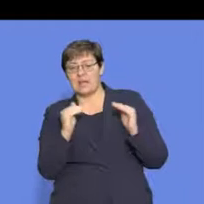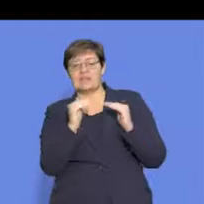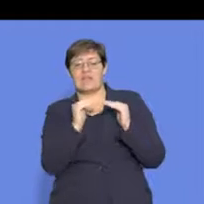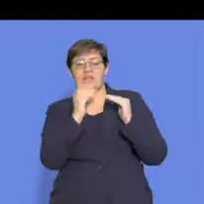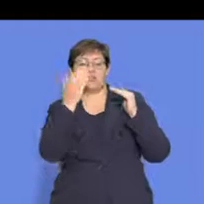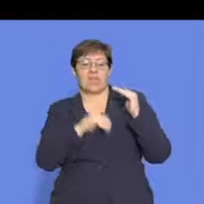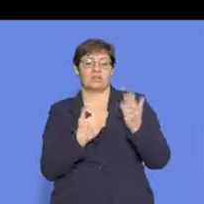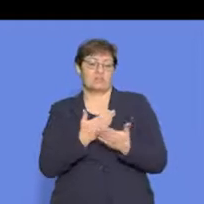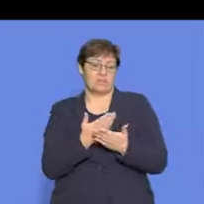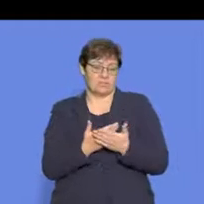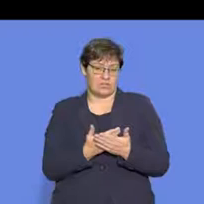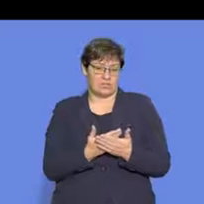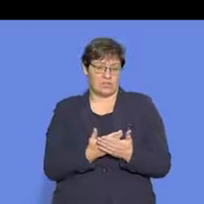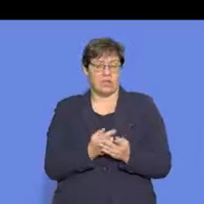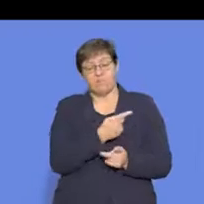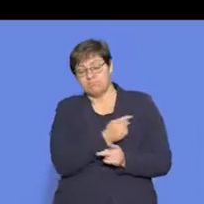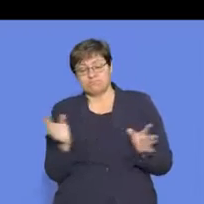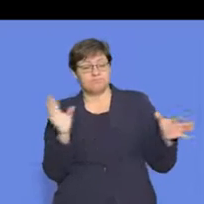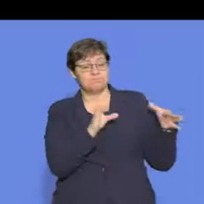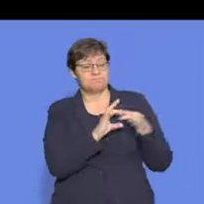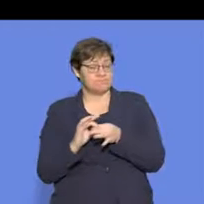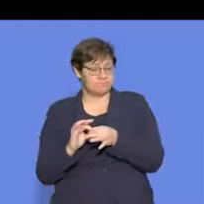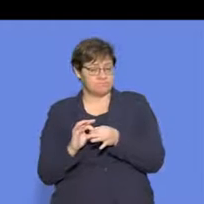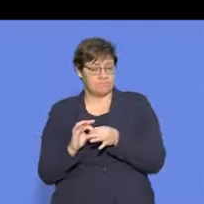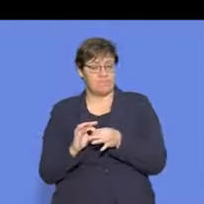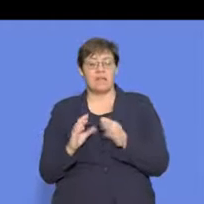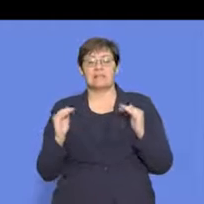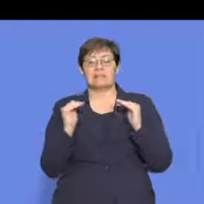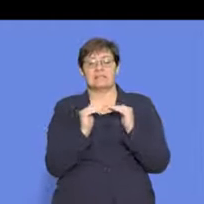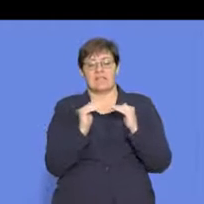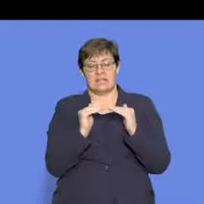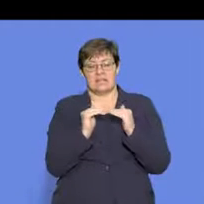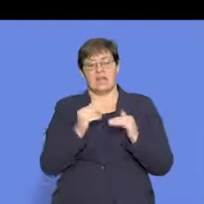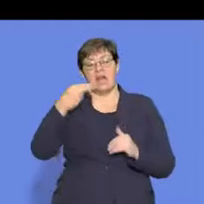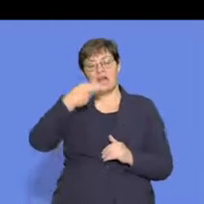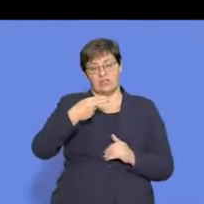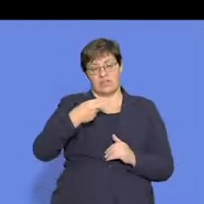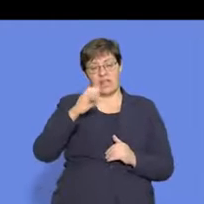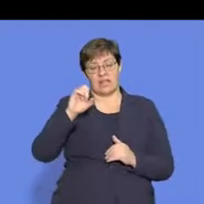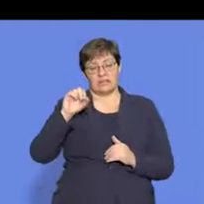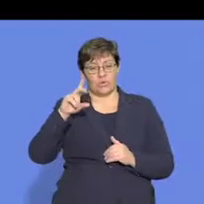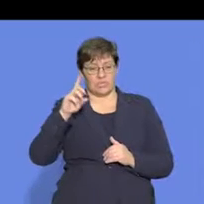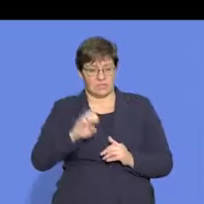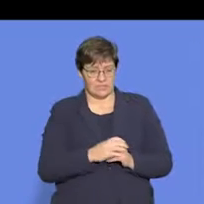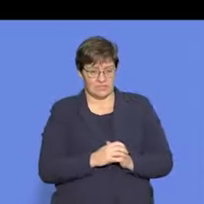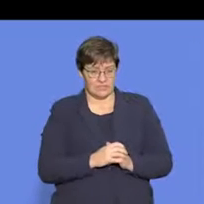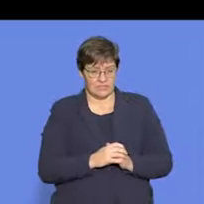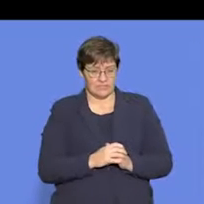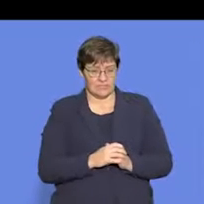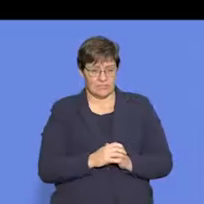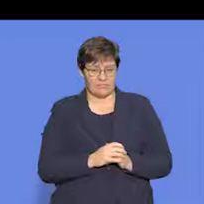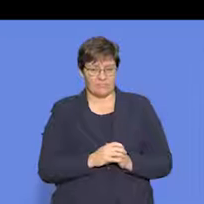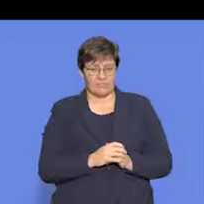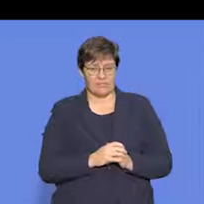and you recognize this standard reduction potential all relates to the standard hydrogen